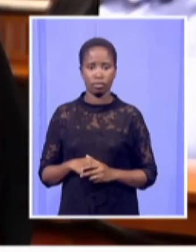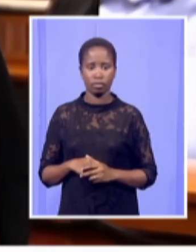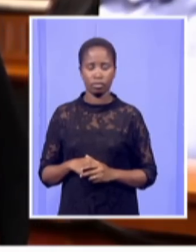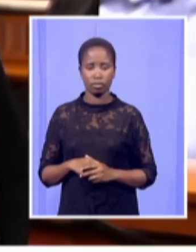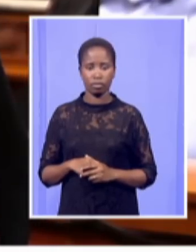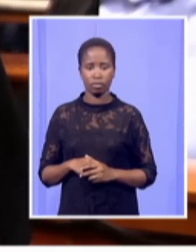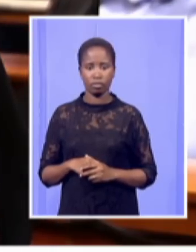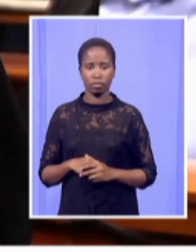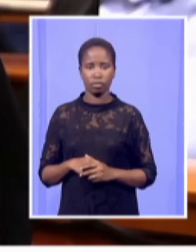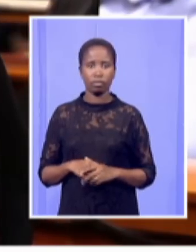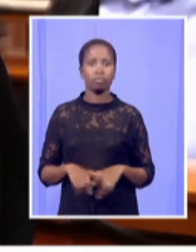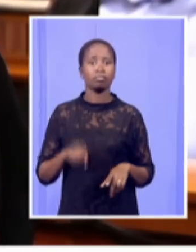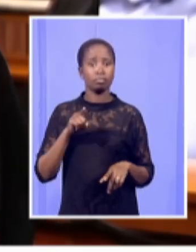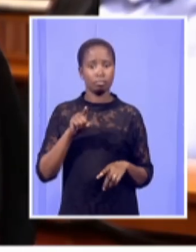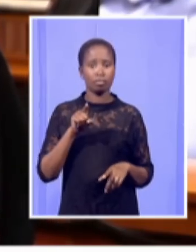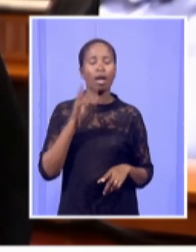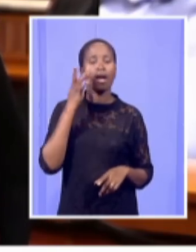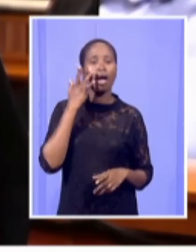as evidence